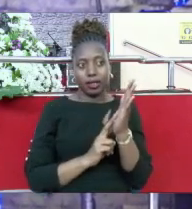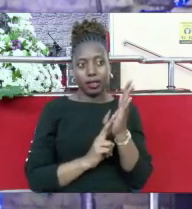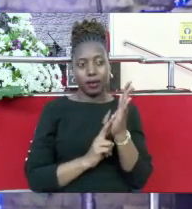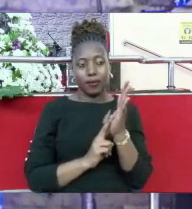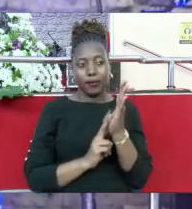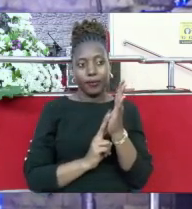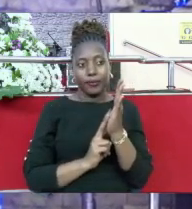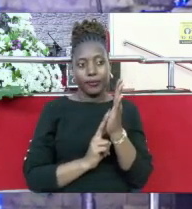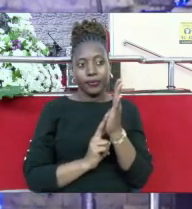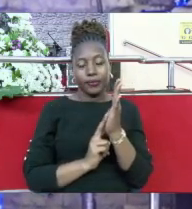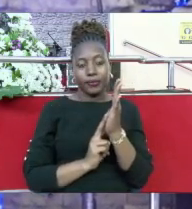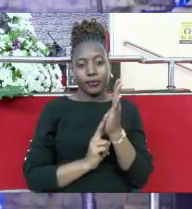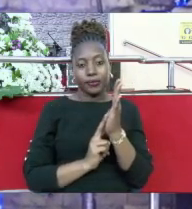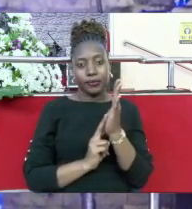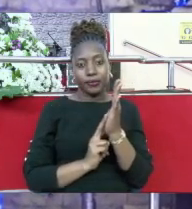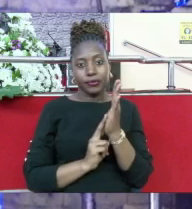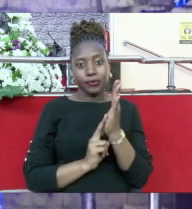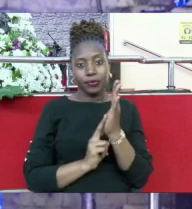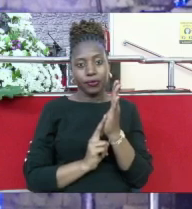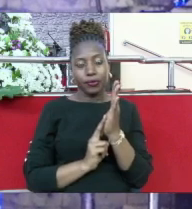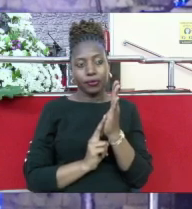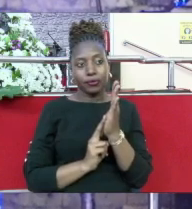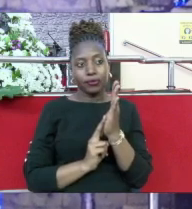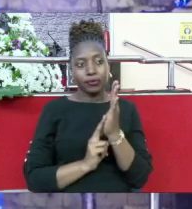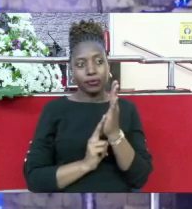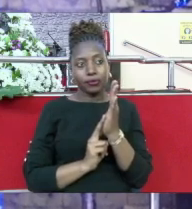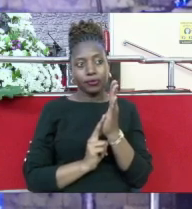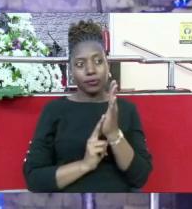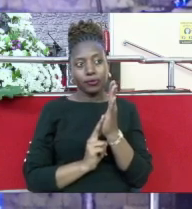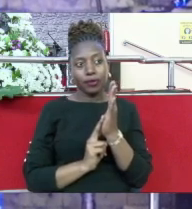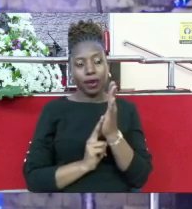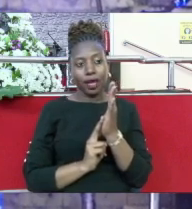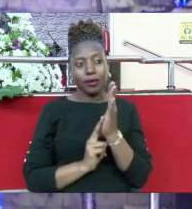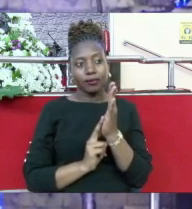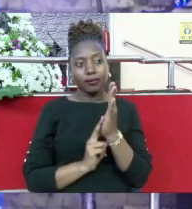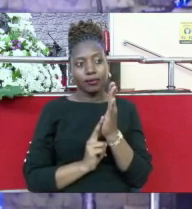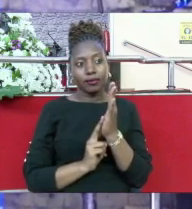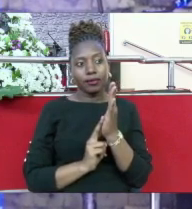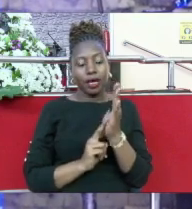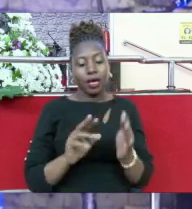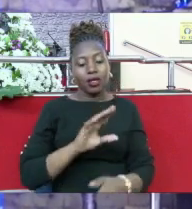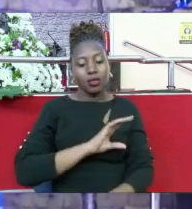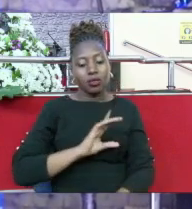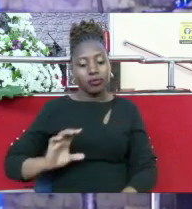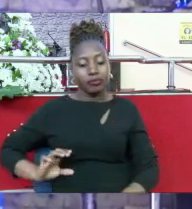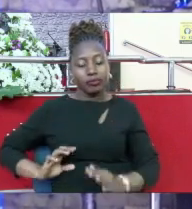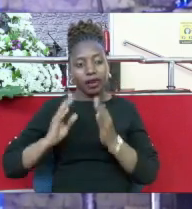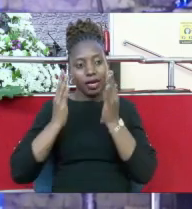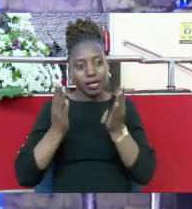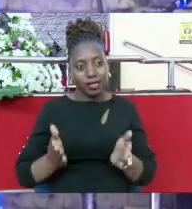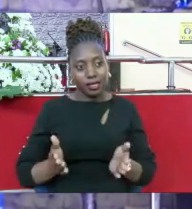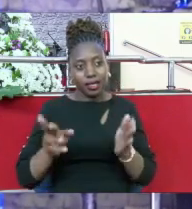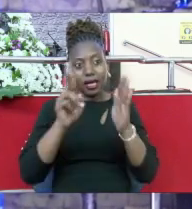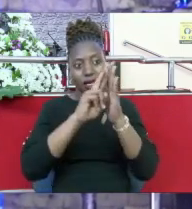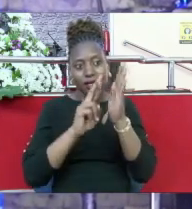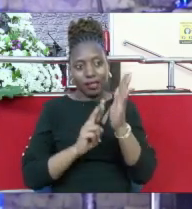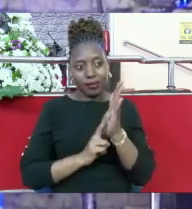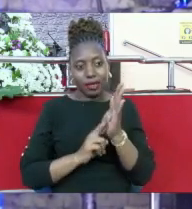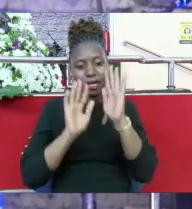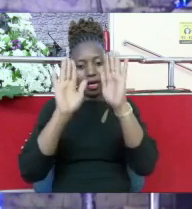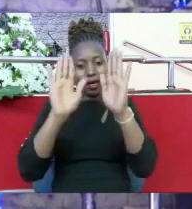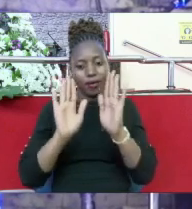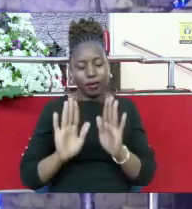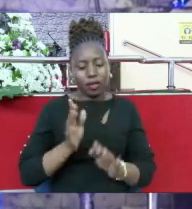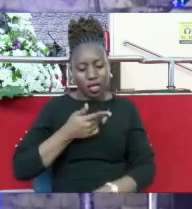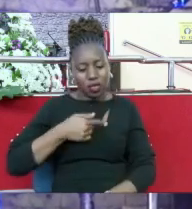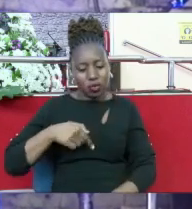nidhamu nyingine. Now why is Christian discipline important for us? Nidhamu hizi za Kikristo kwani ziko na